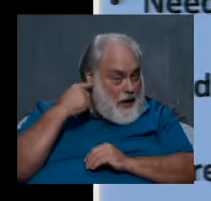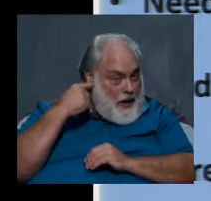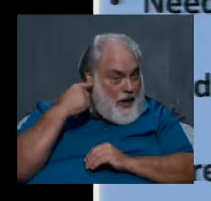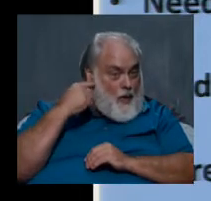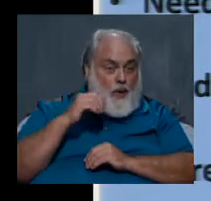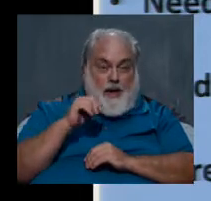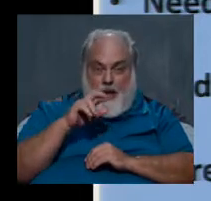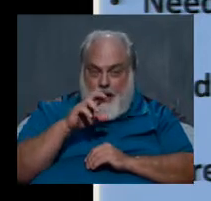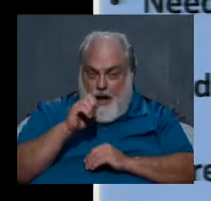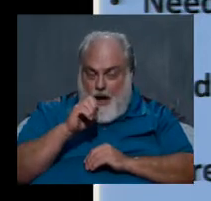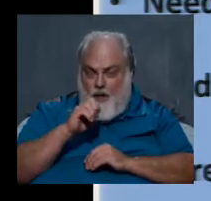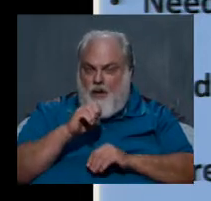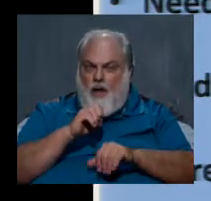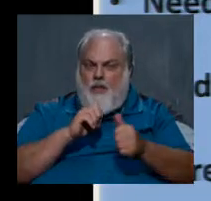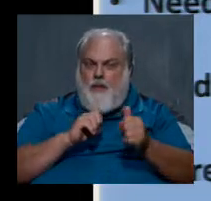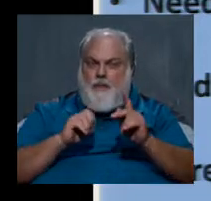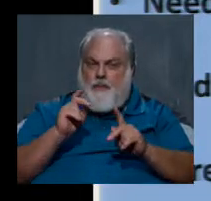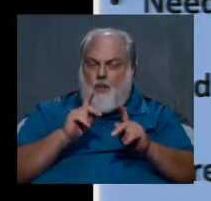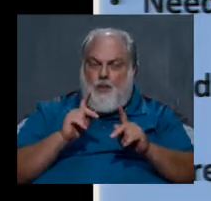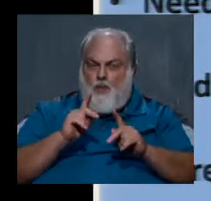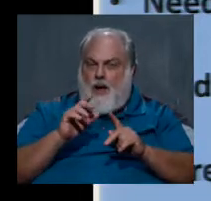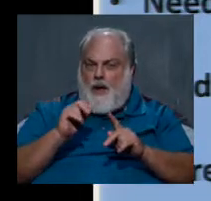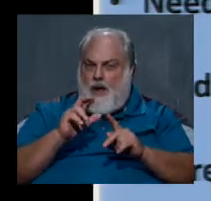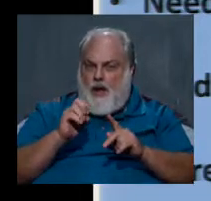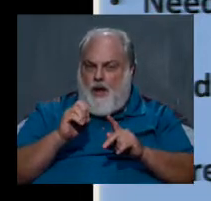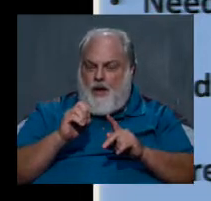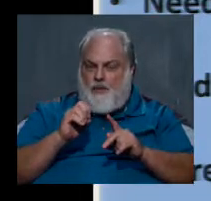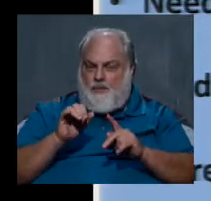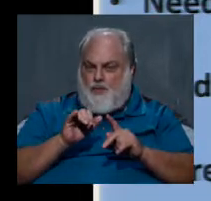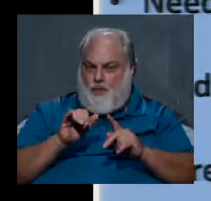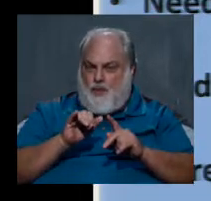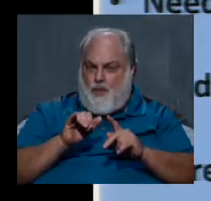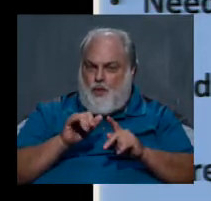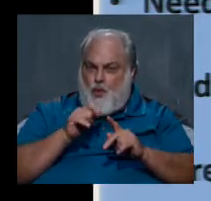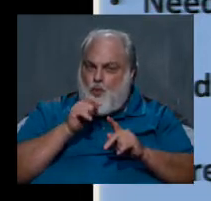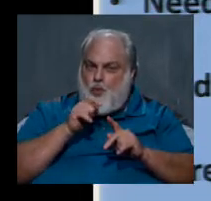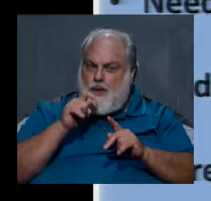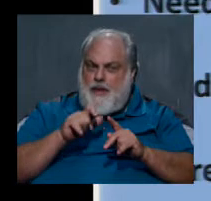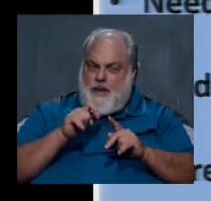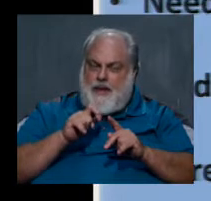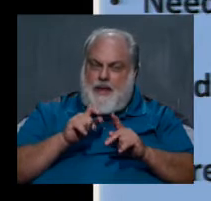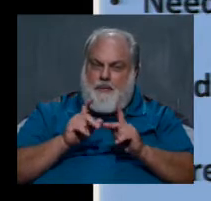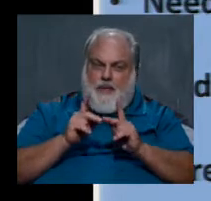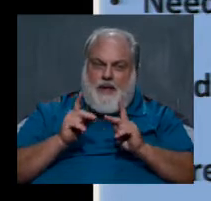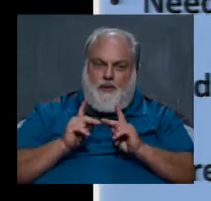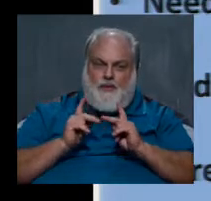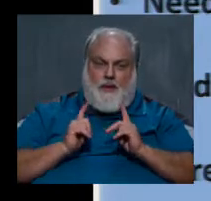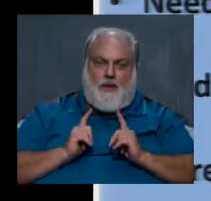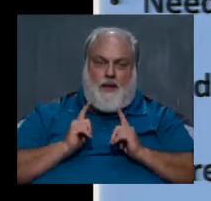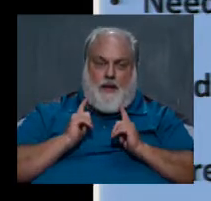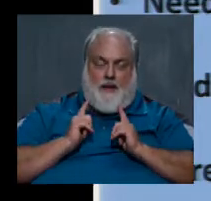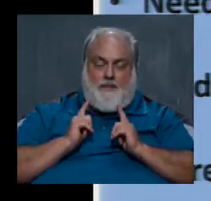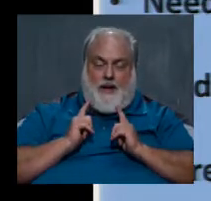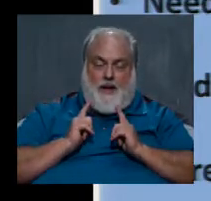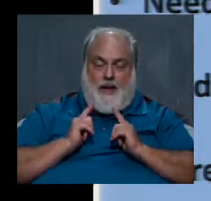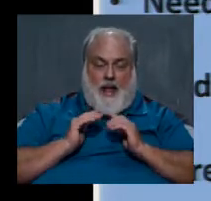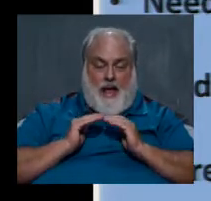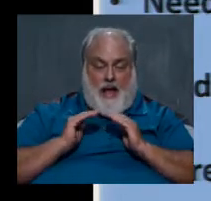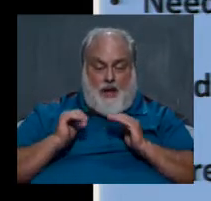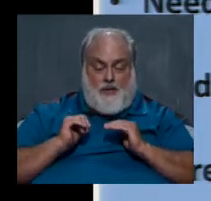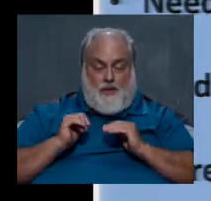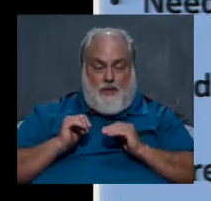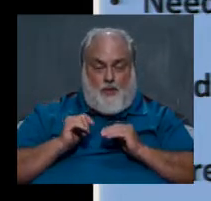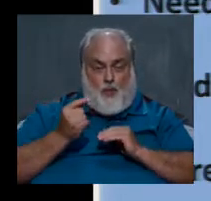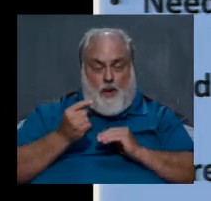there are voices who aren't here that we care about, too, who need housing. Housing is also one of our charges we're entrusted